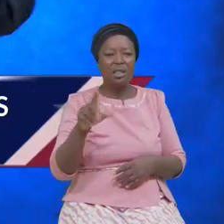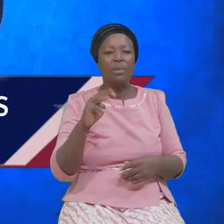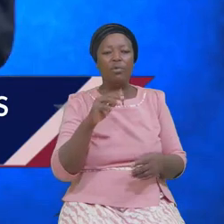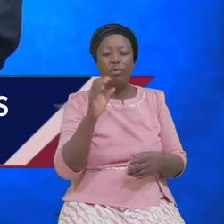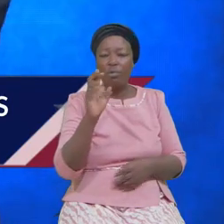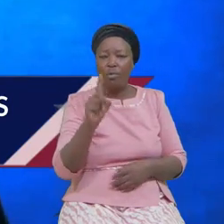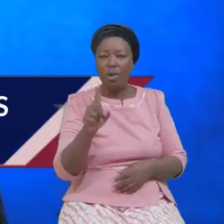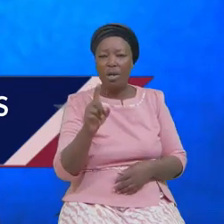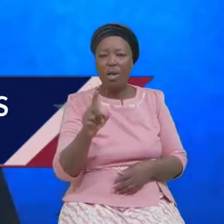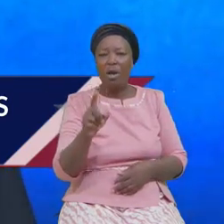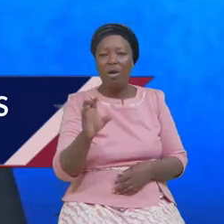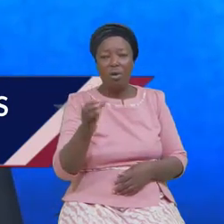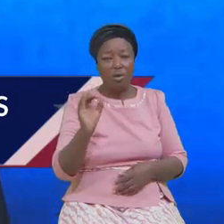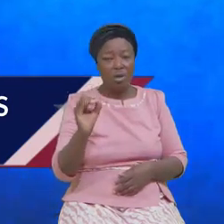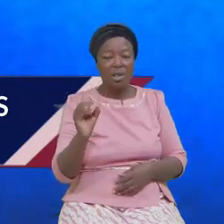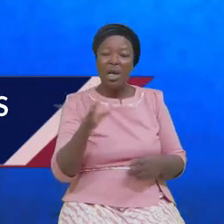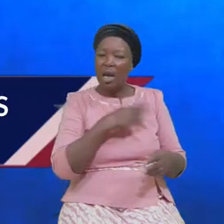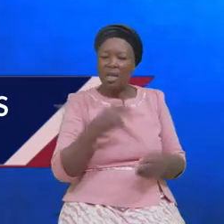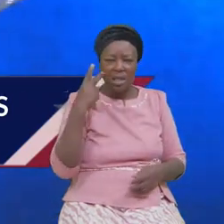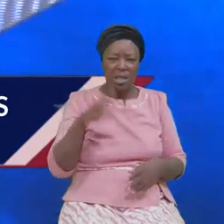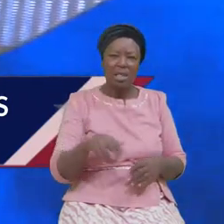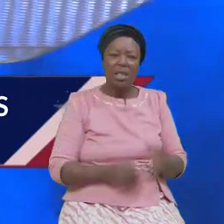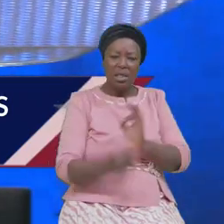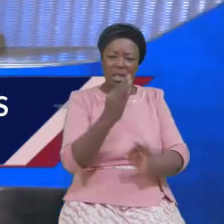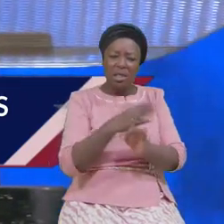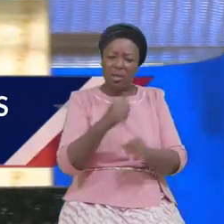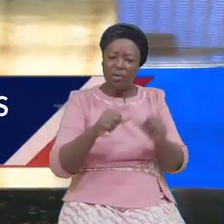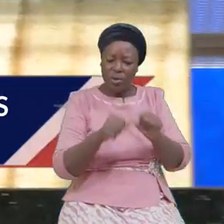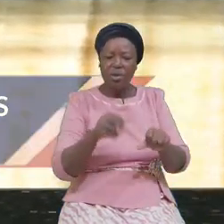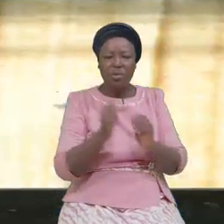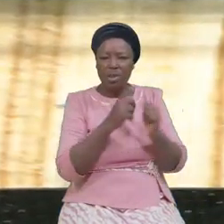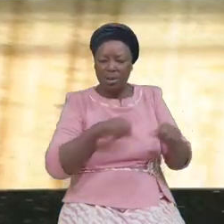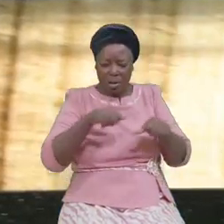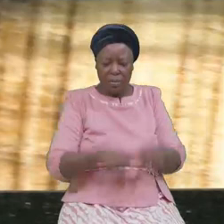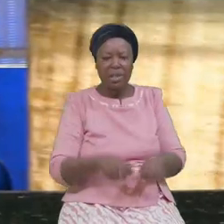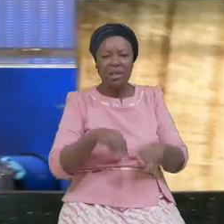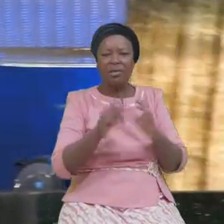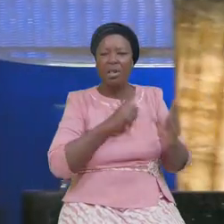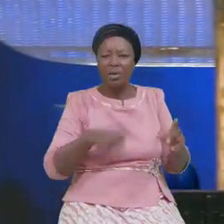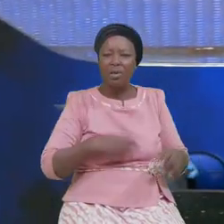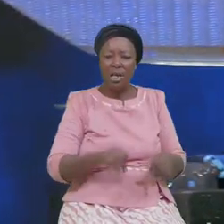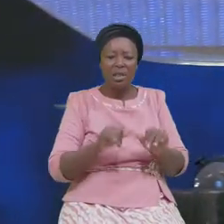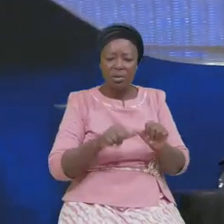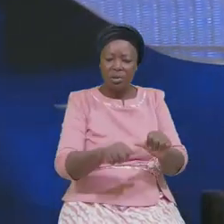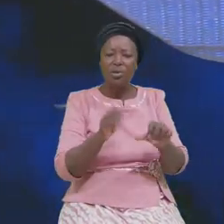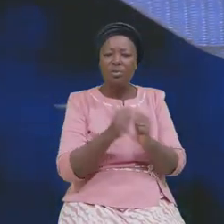106, that instead of continuing with the Lord, abiding with the Lord, staying with the Lord, instead of